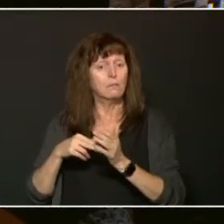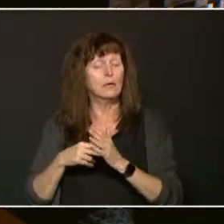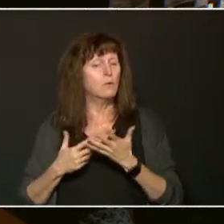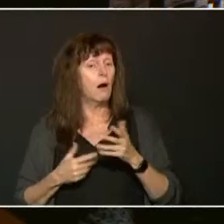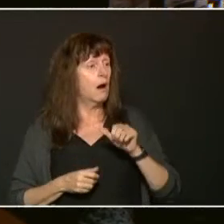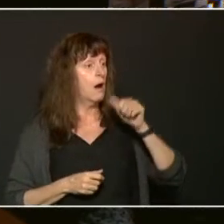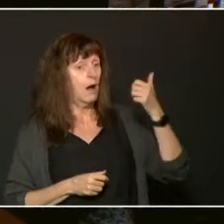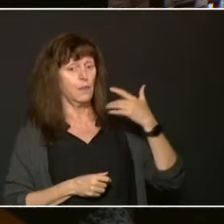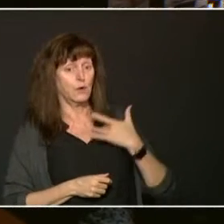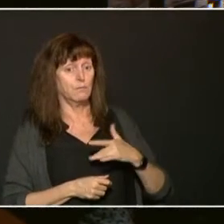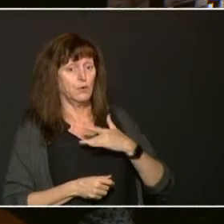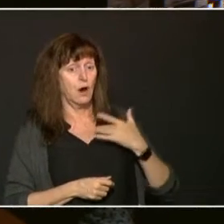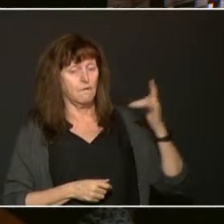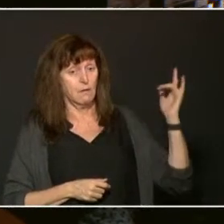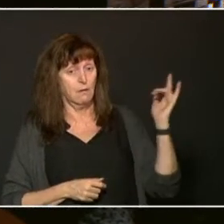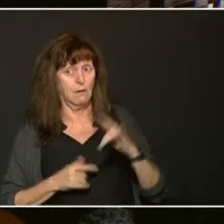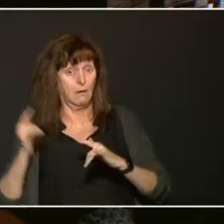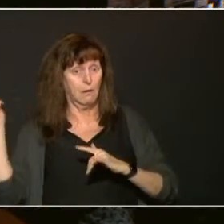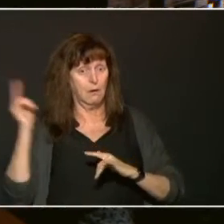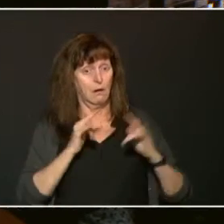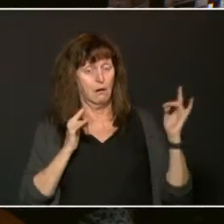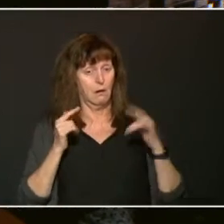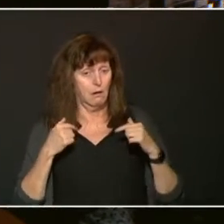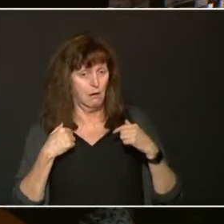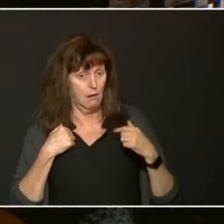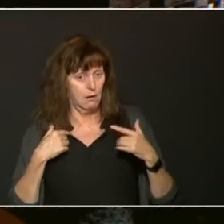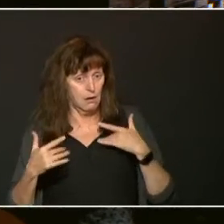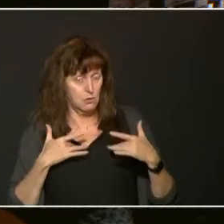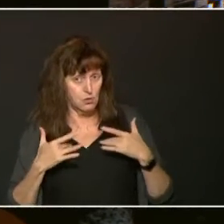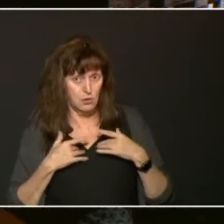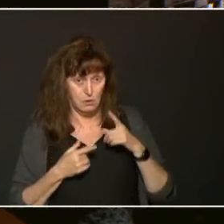else is vaccinated?